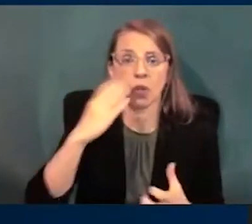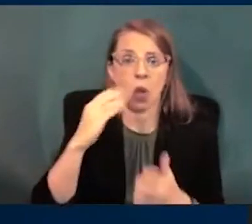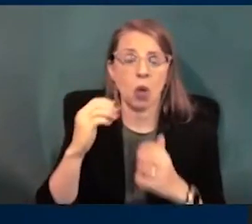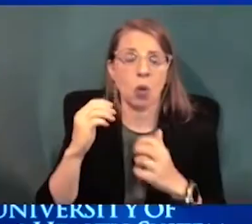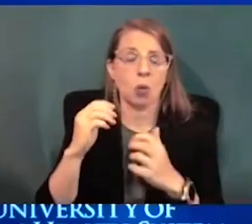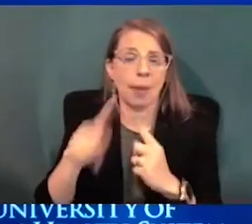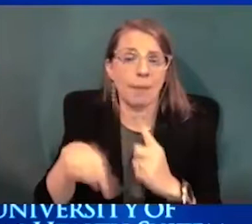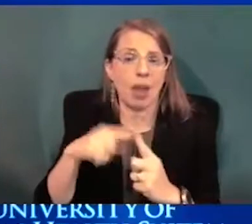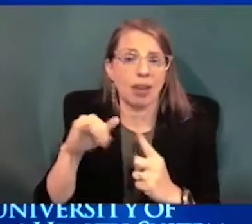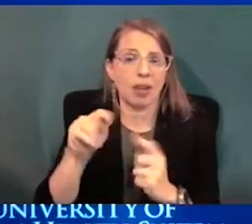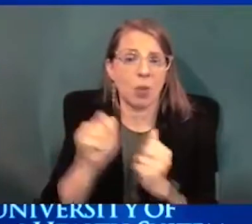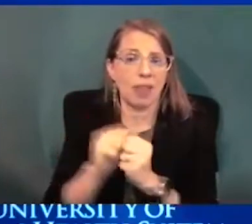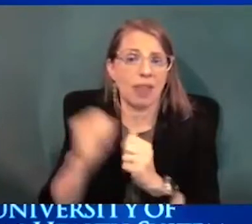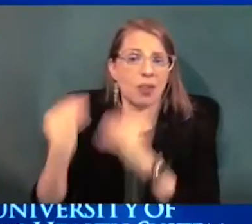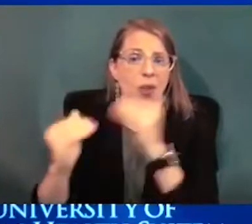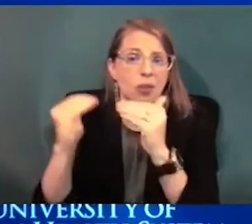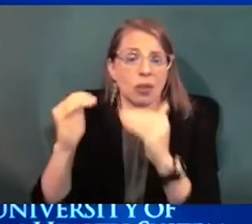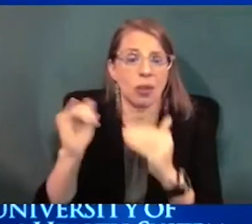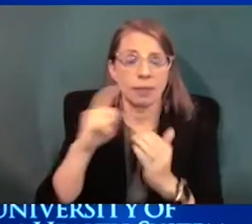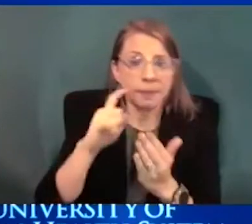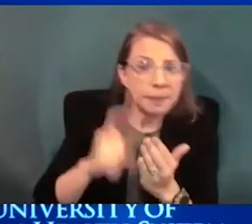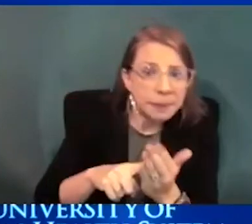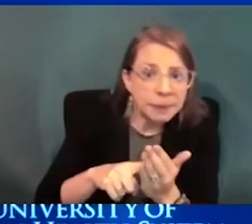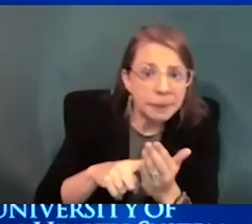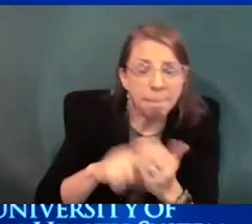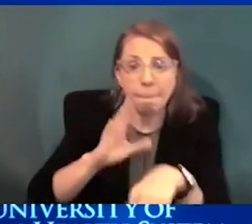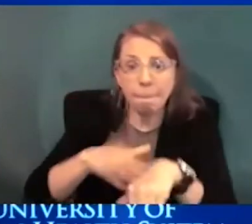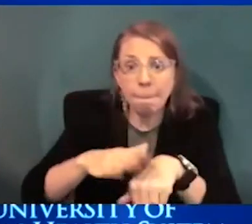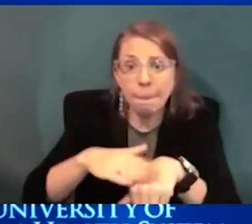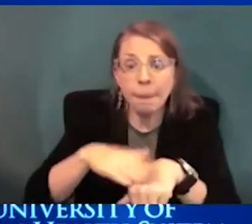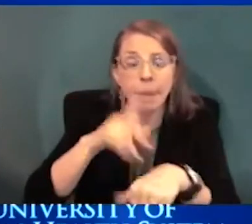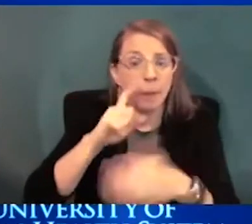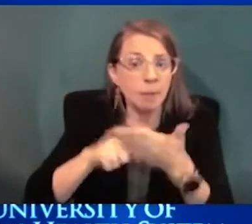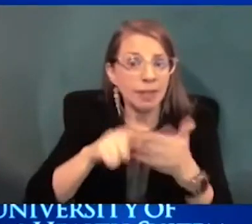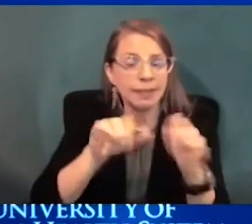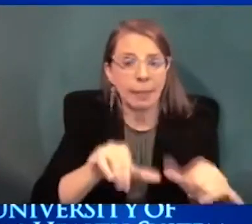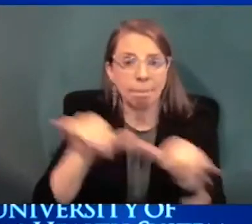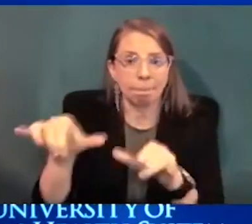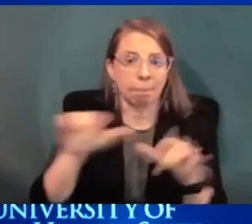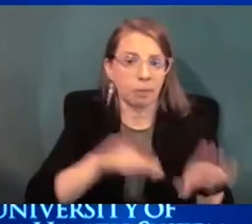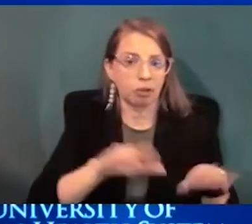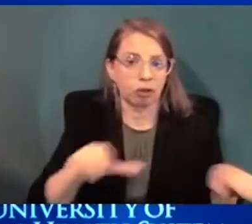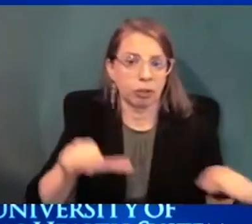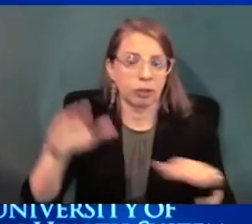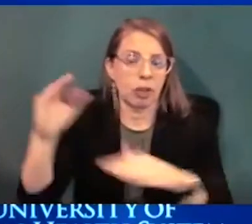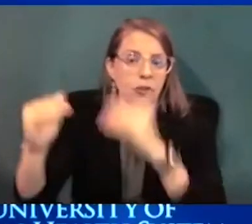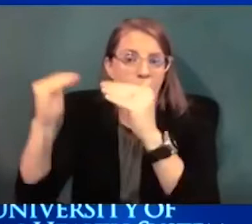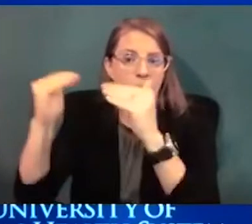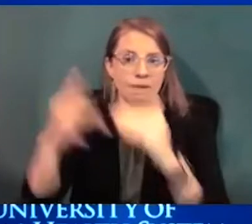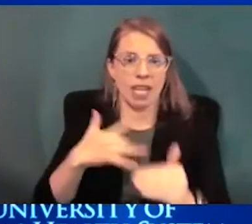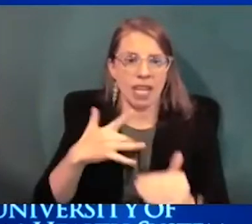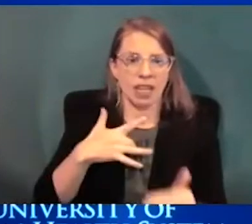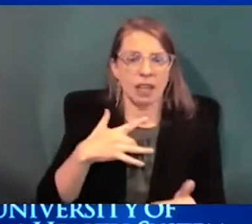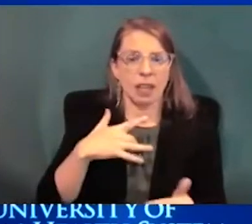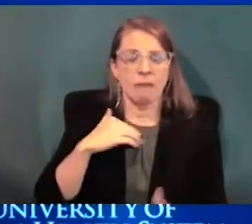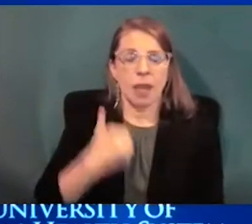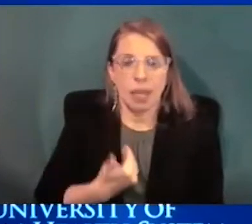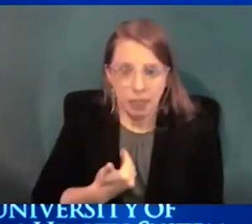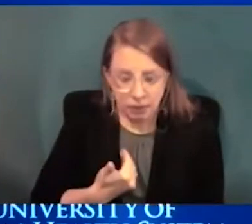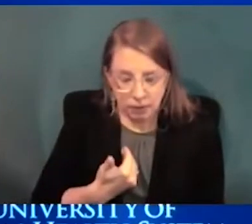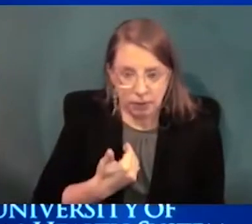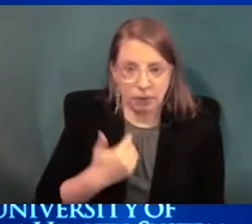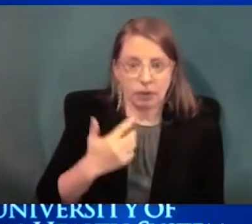the signs you would look for are the same as both children and adults, and it's really about having that feeling of being faint, having an